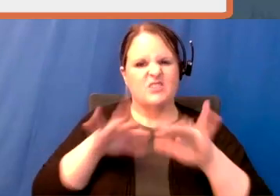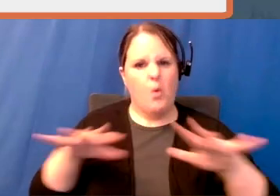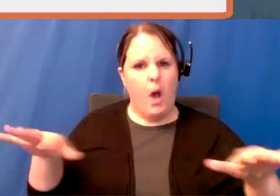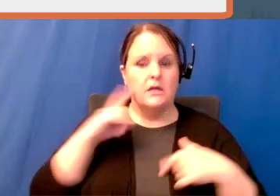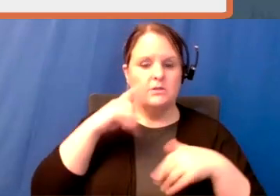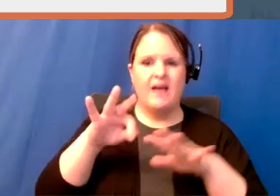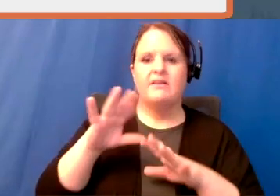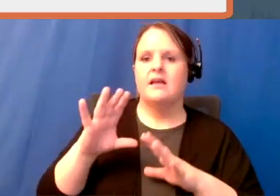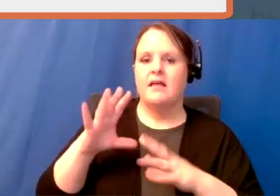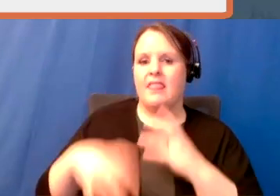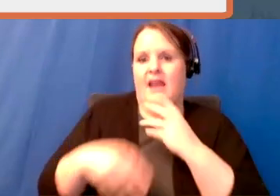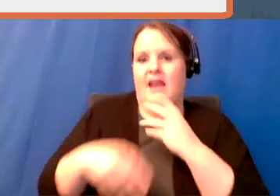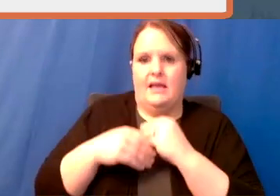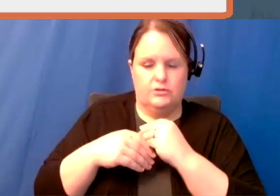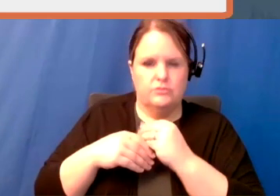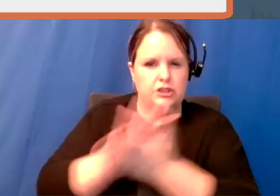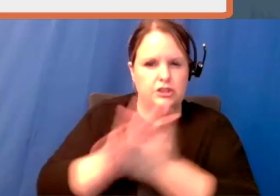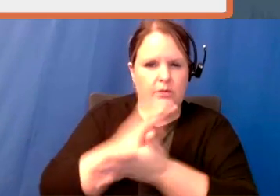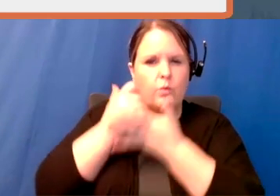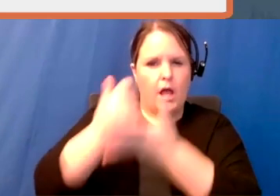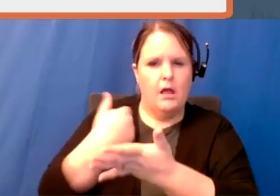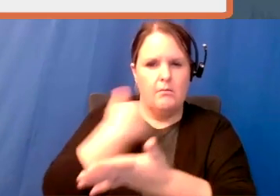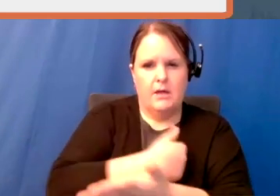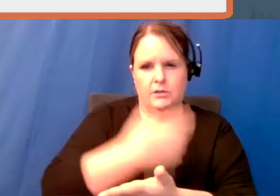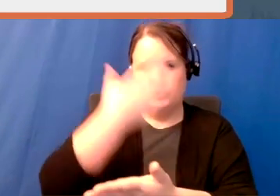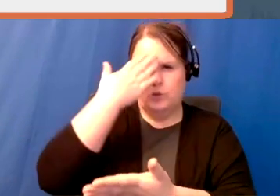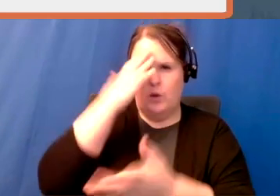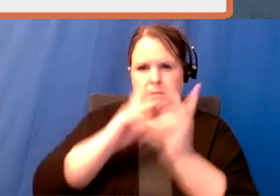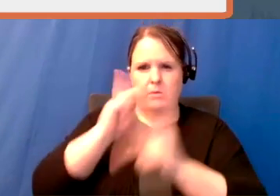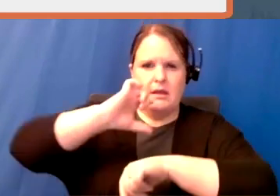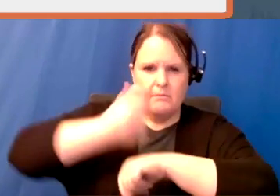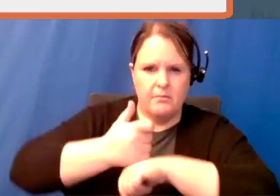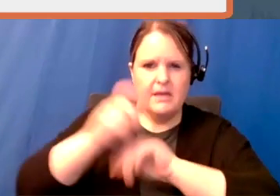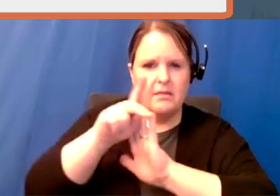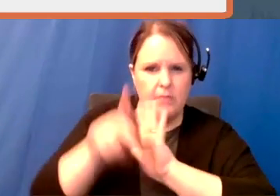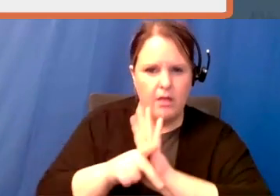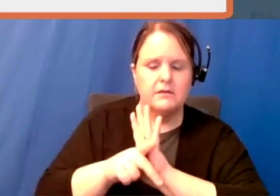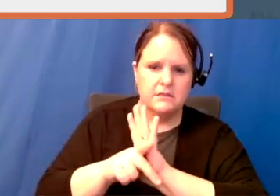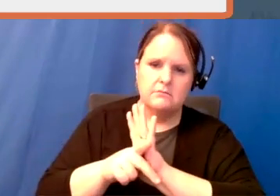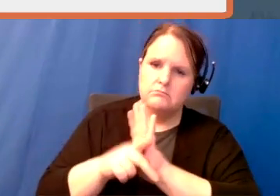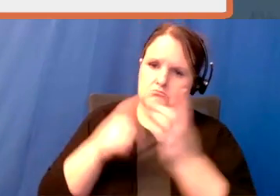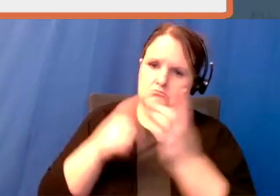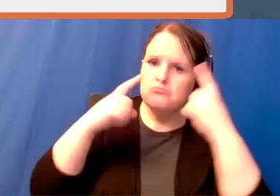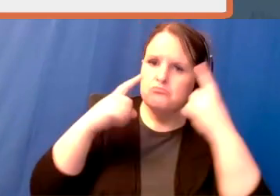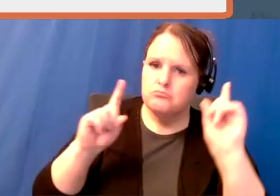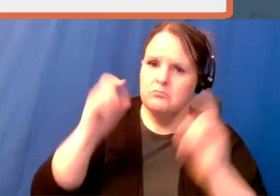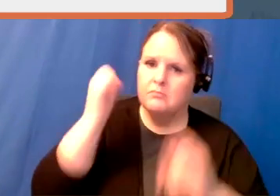this cheat sheet will help personnel that are actually implementing the policies get by on a daily